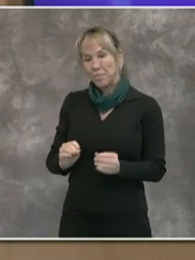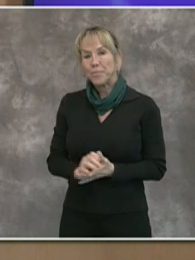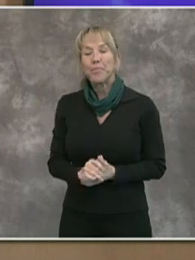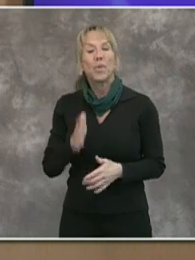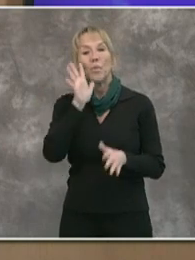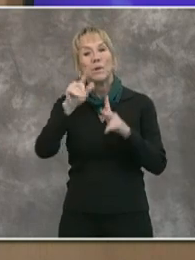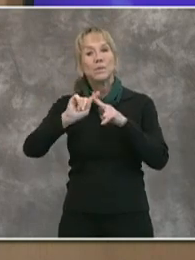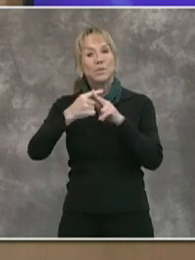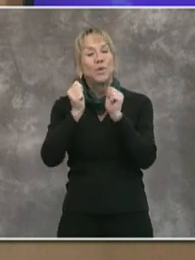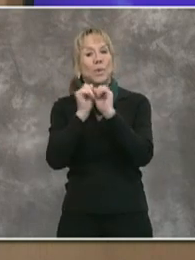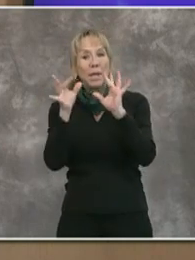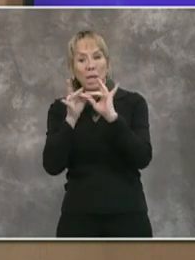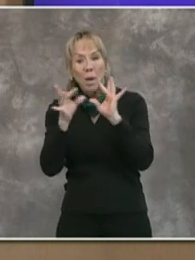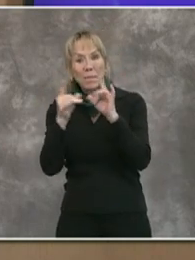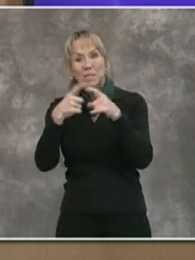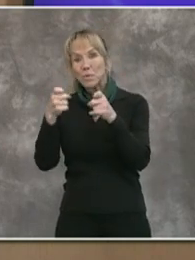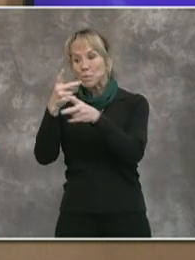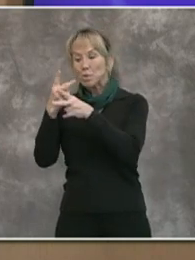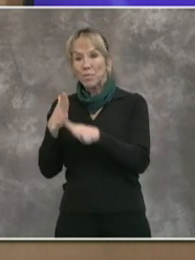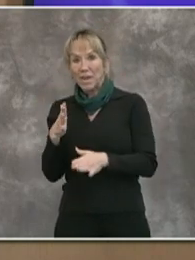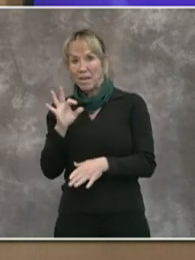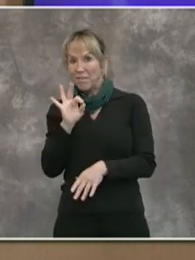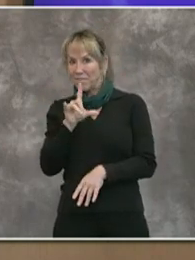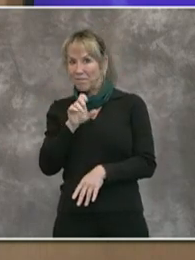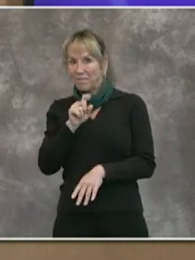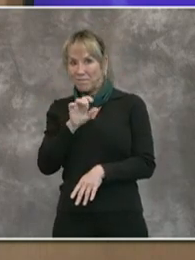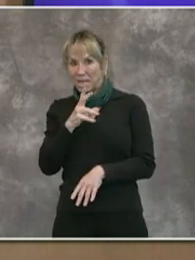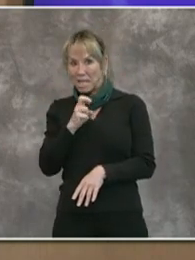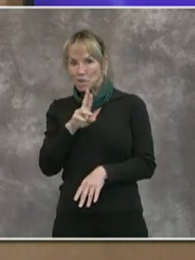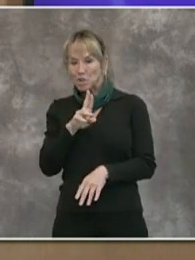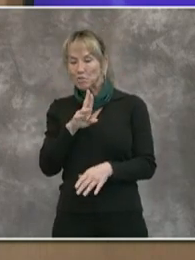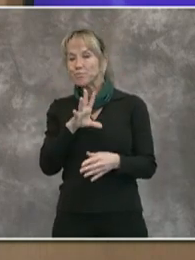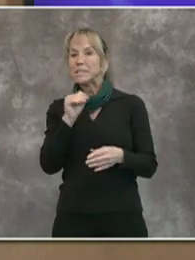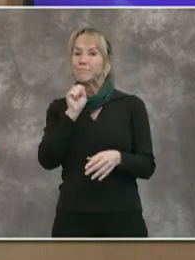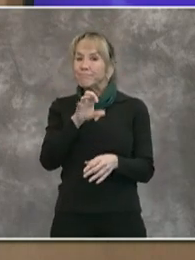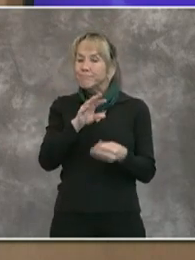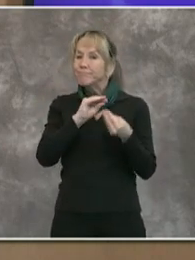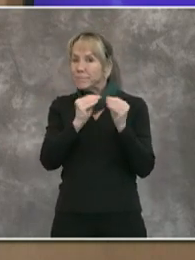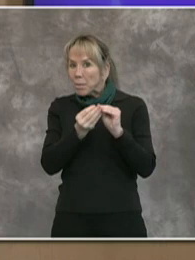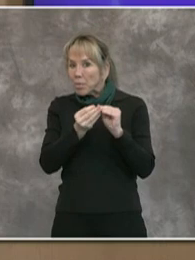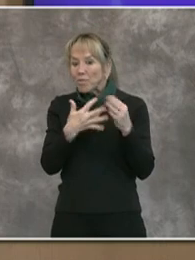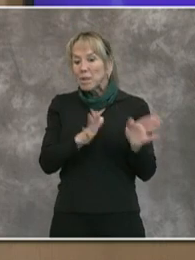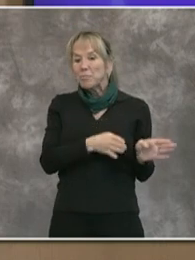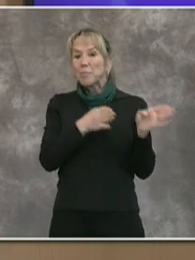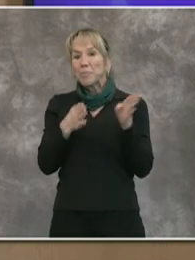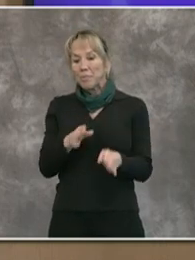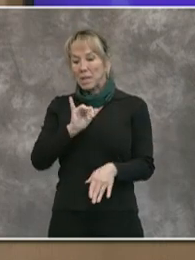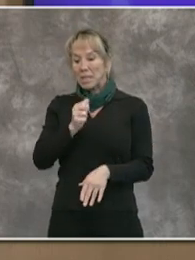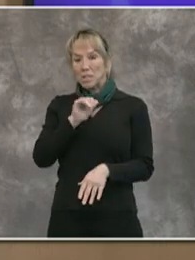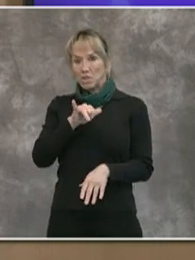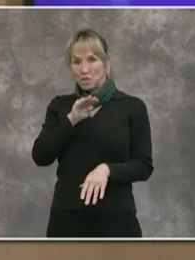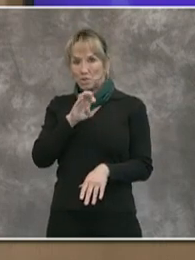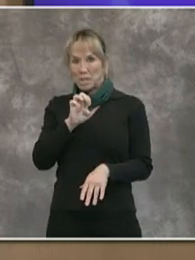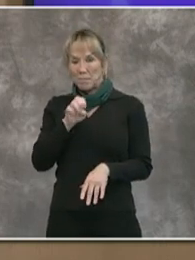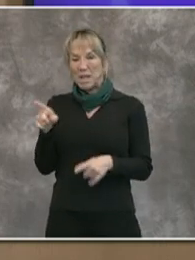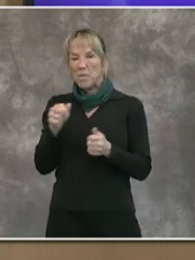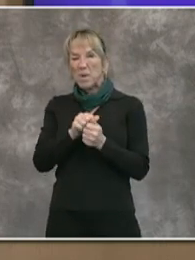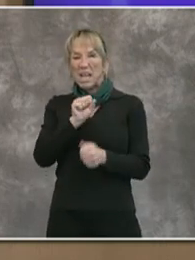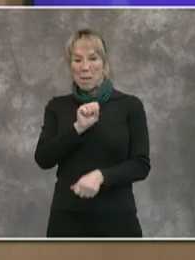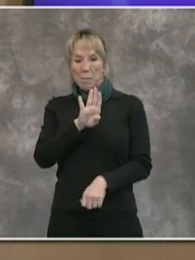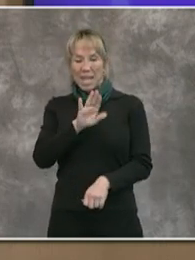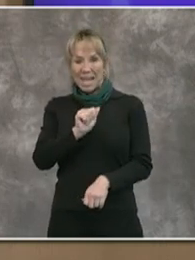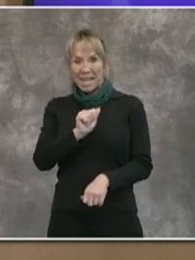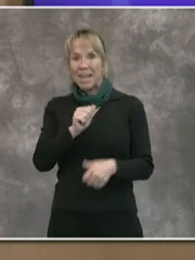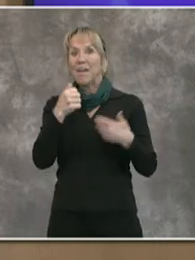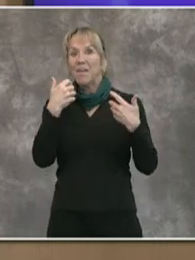with the comments from Supervisor Fletcher with an update on our numbers, and then we'll hear from Jamie from the Small Business Administration, and then we'll get